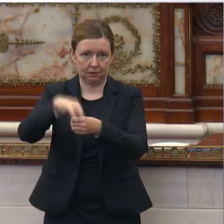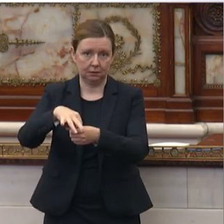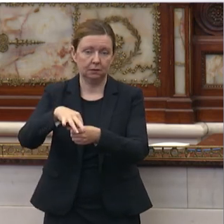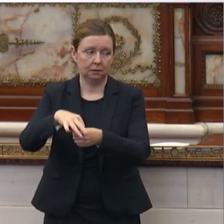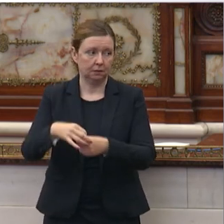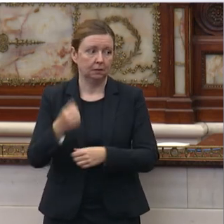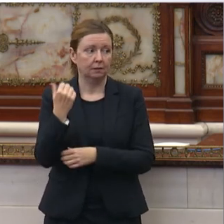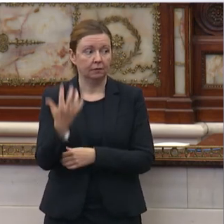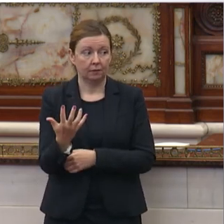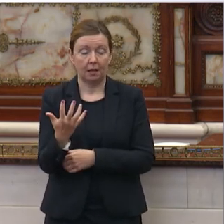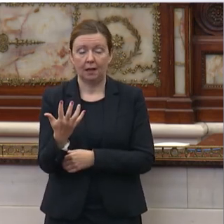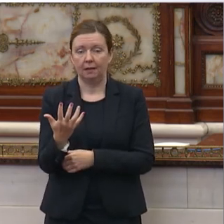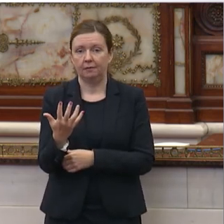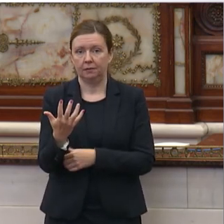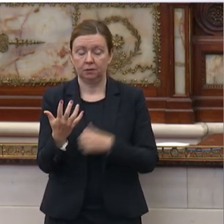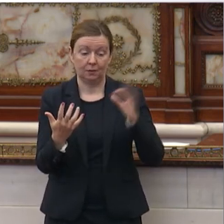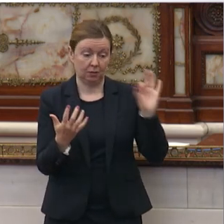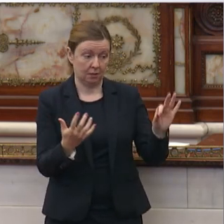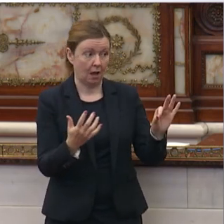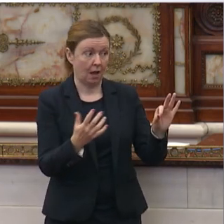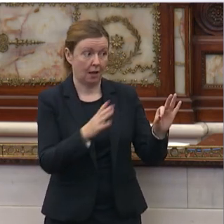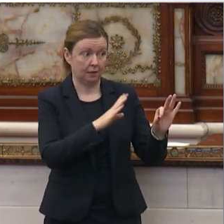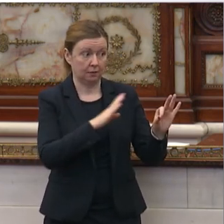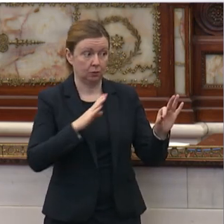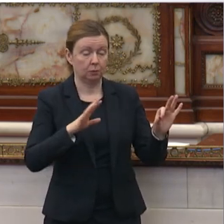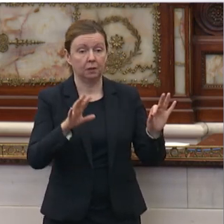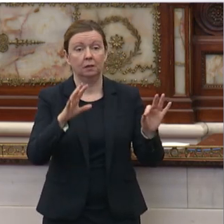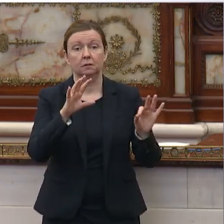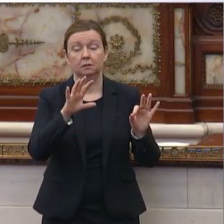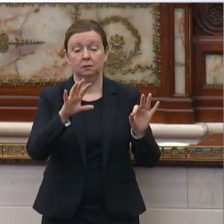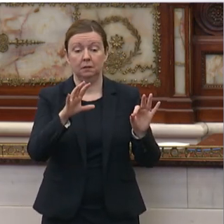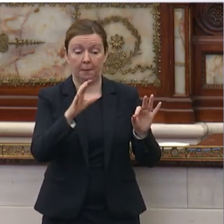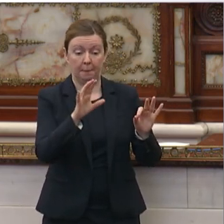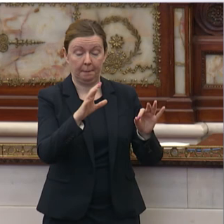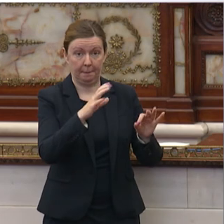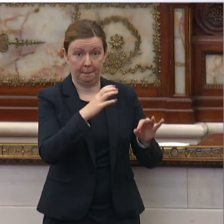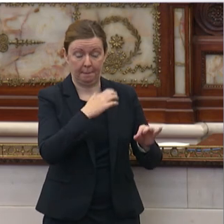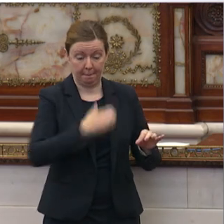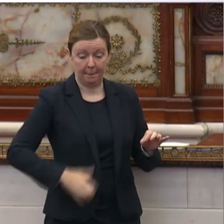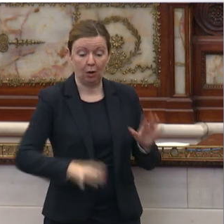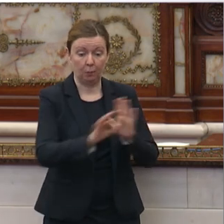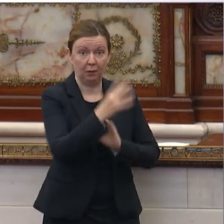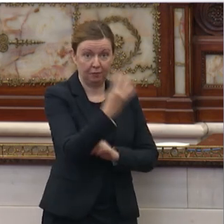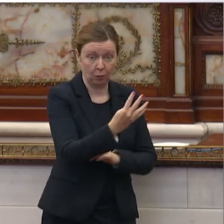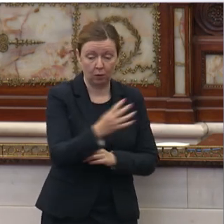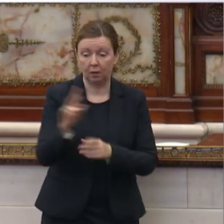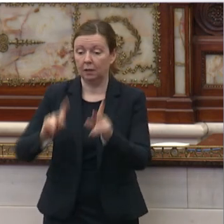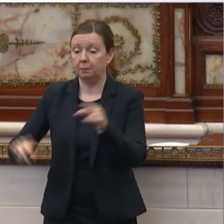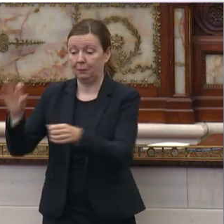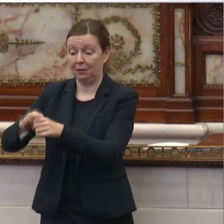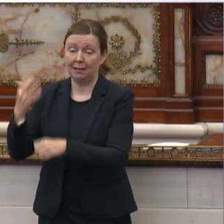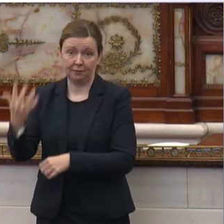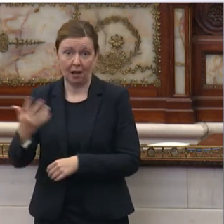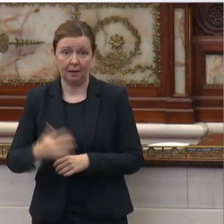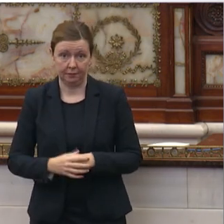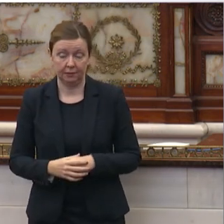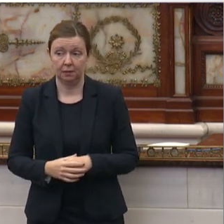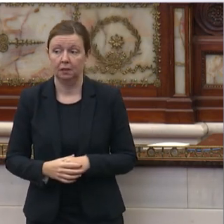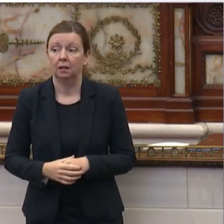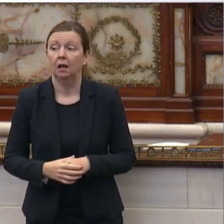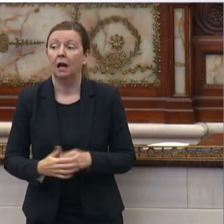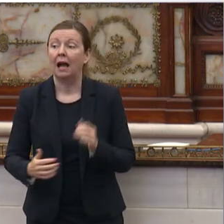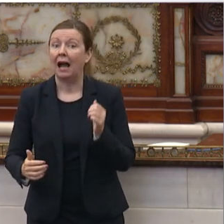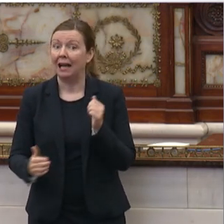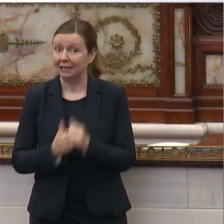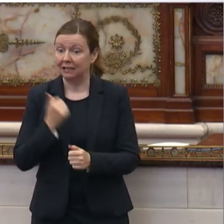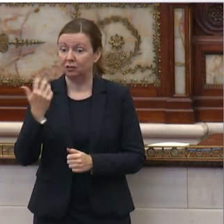5 of the 9. The mayor can appoint 4, and the people can elect 5. And each one of